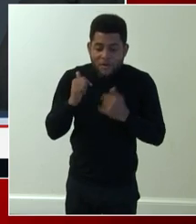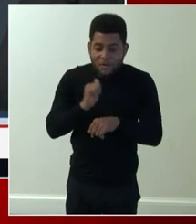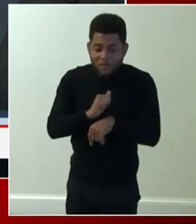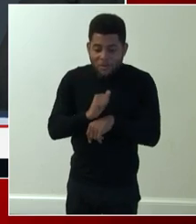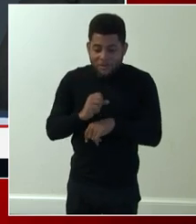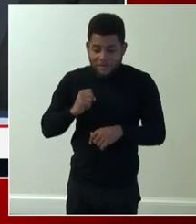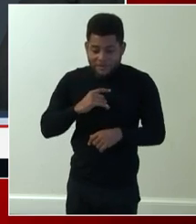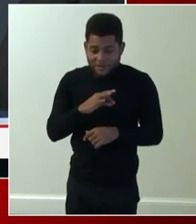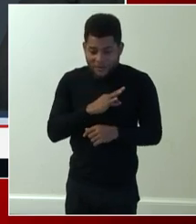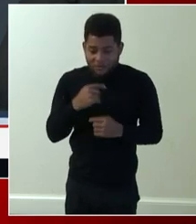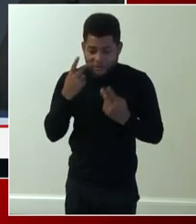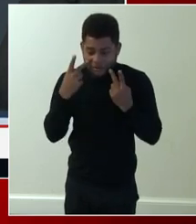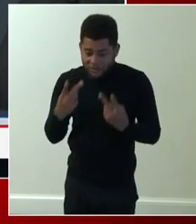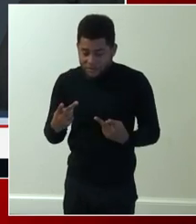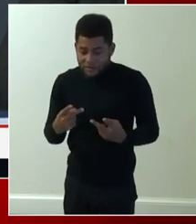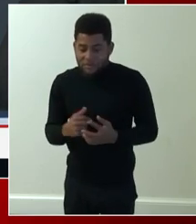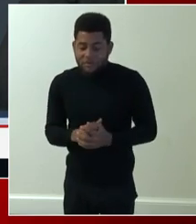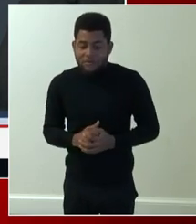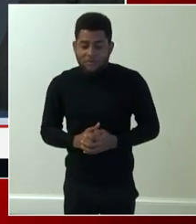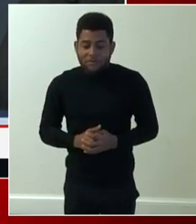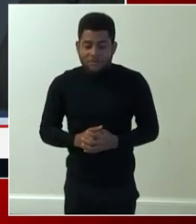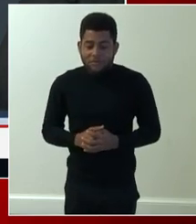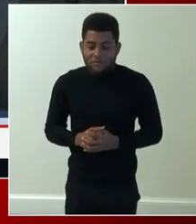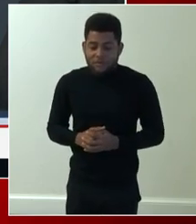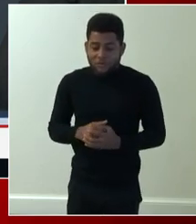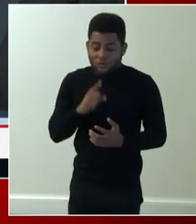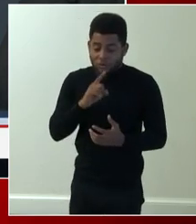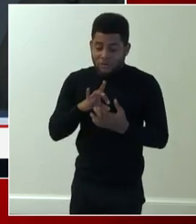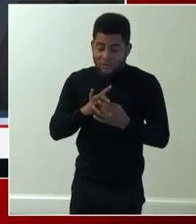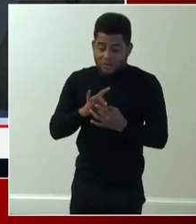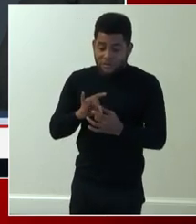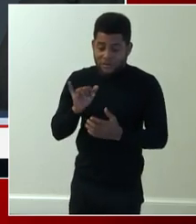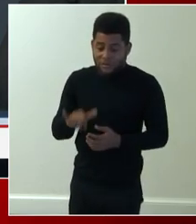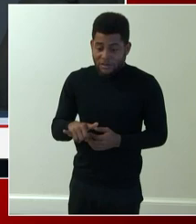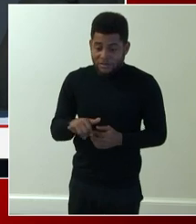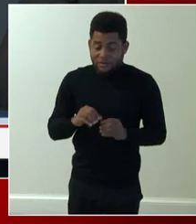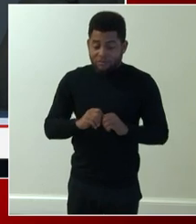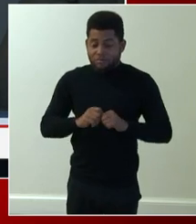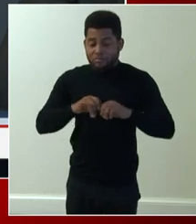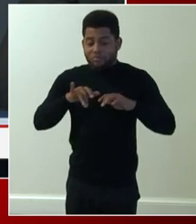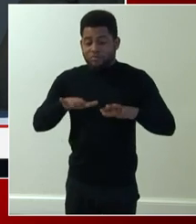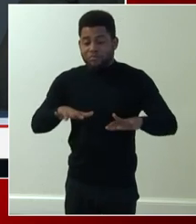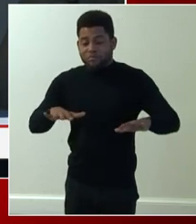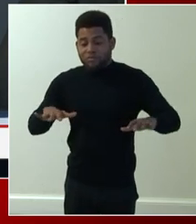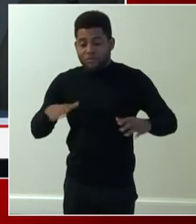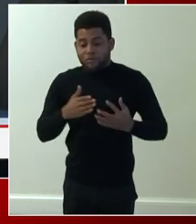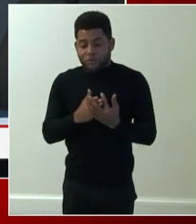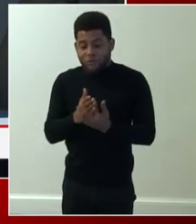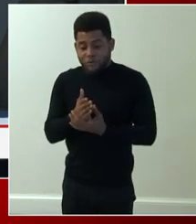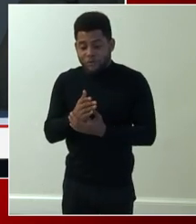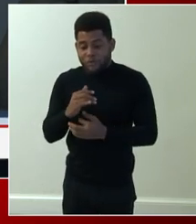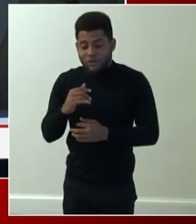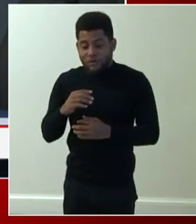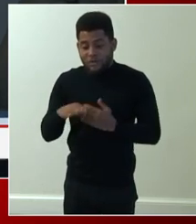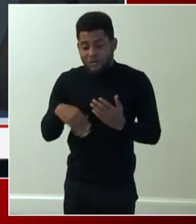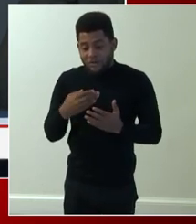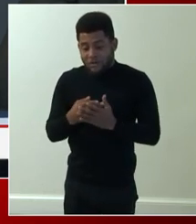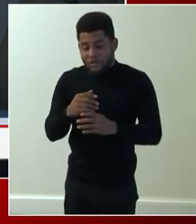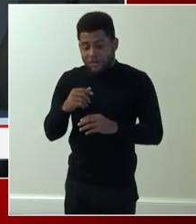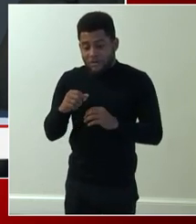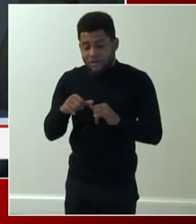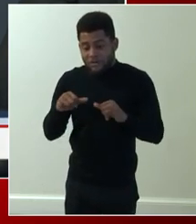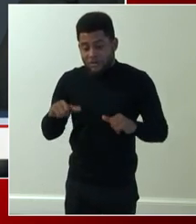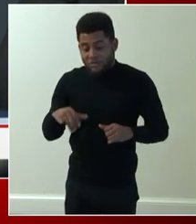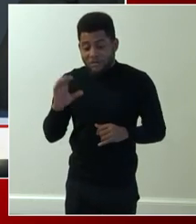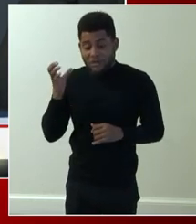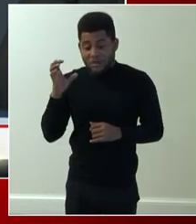see, and there's connections that have ripple effects throughout the entire system. So an ambulance are in